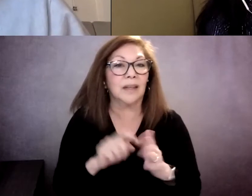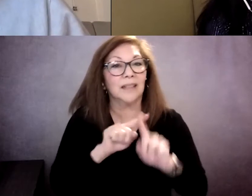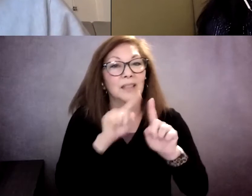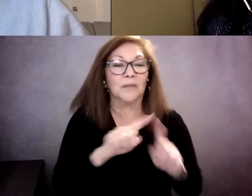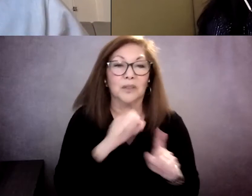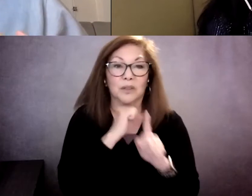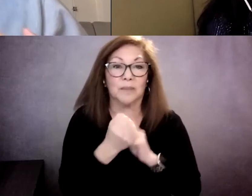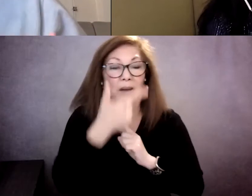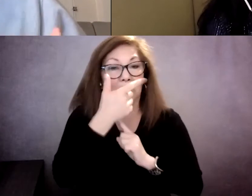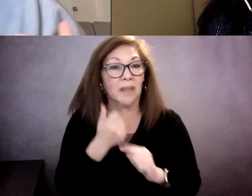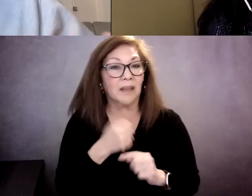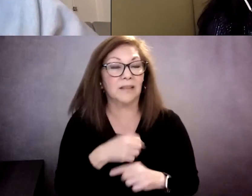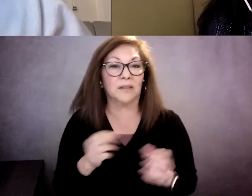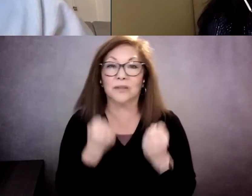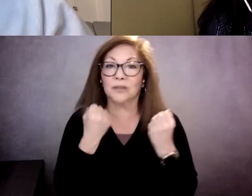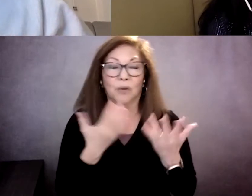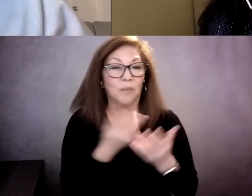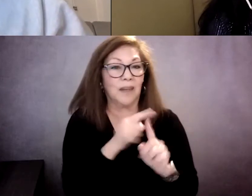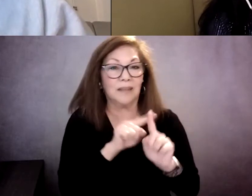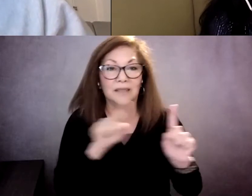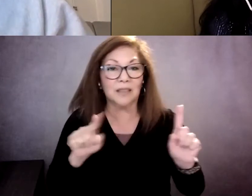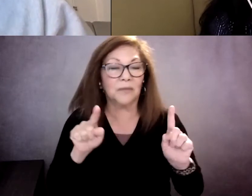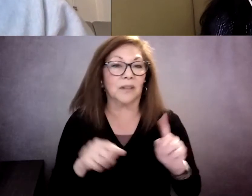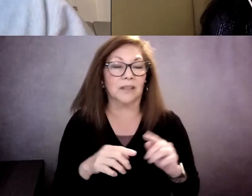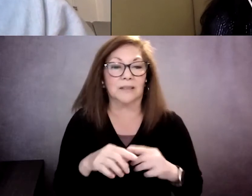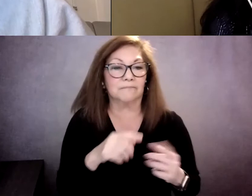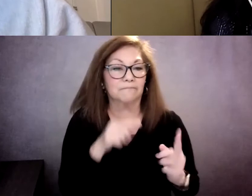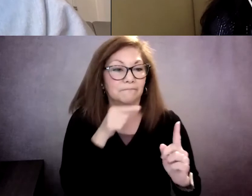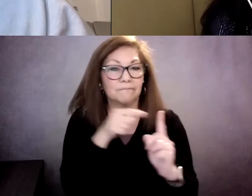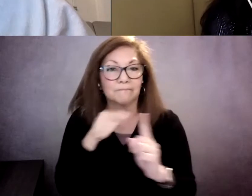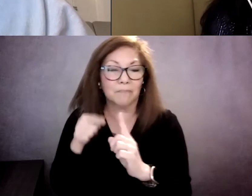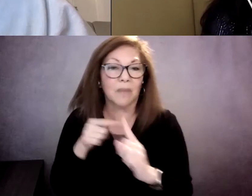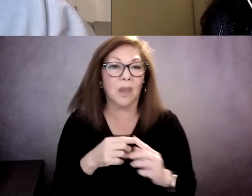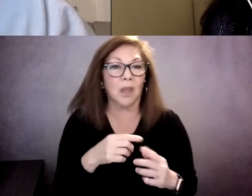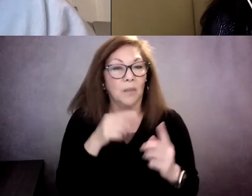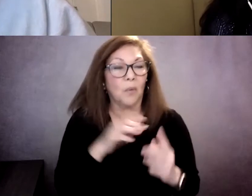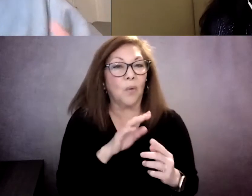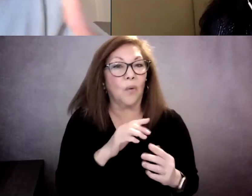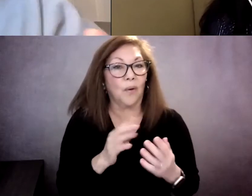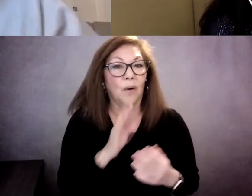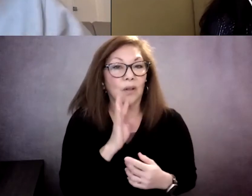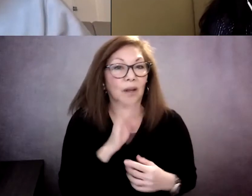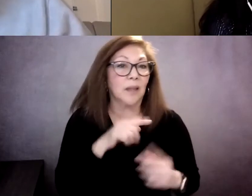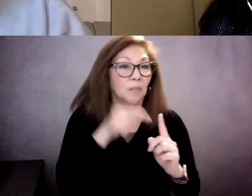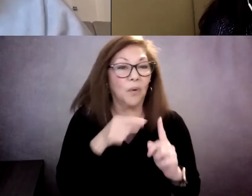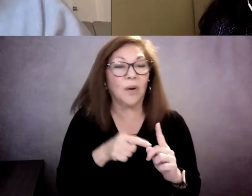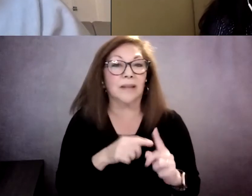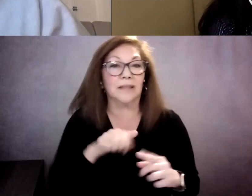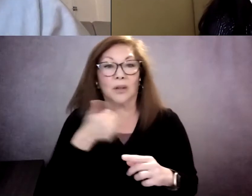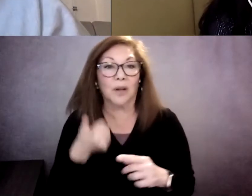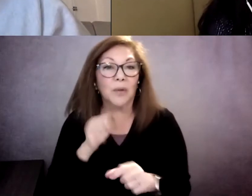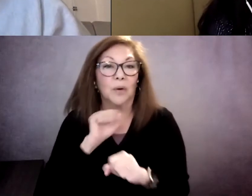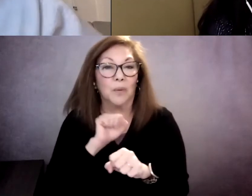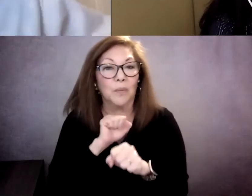circumstances, because there's so many other talking points that are embedded in her other works, like that autobiography that I